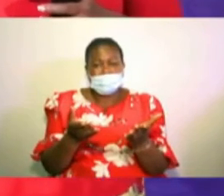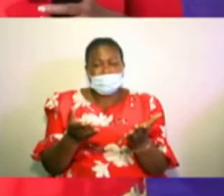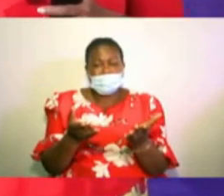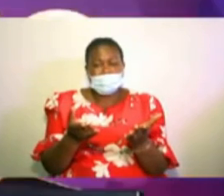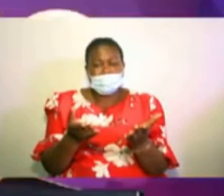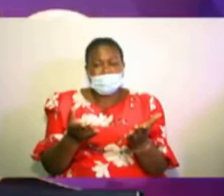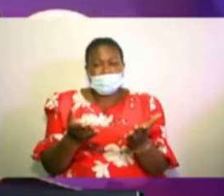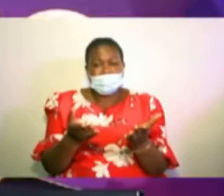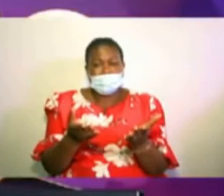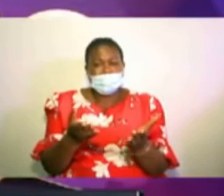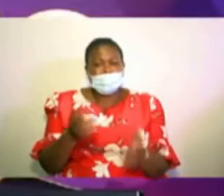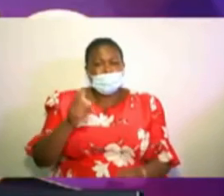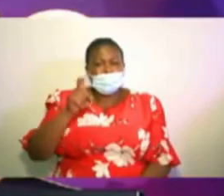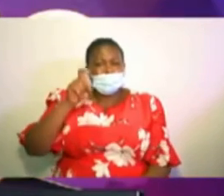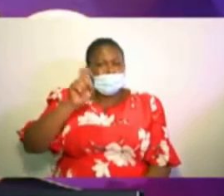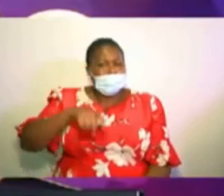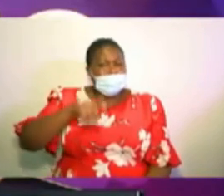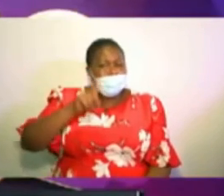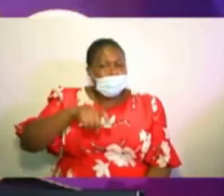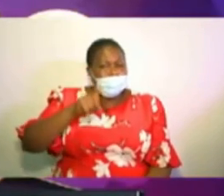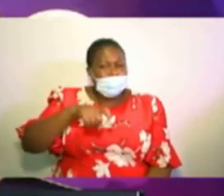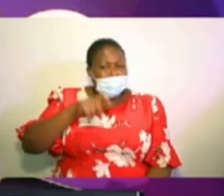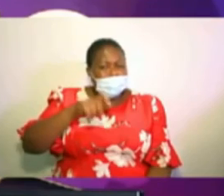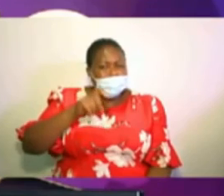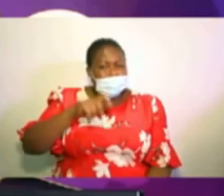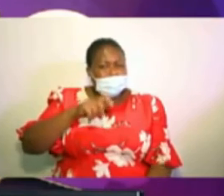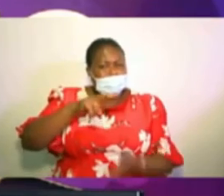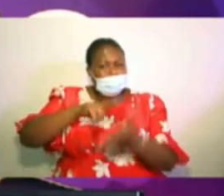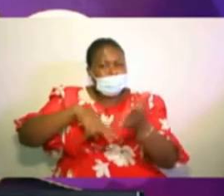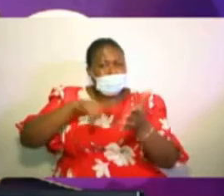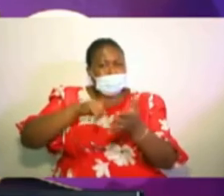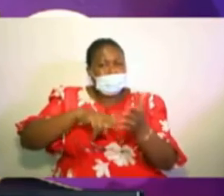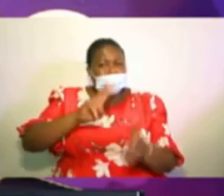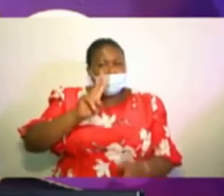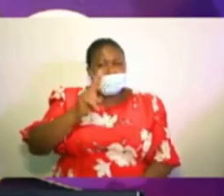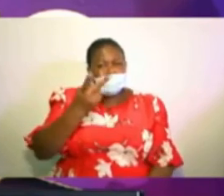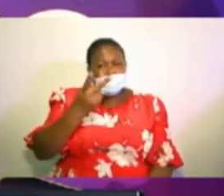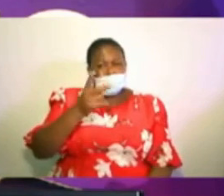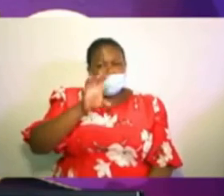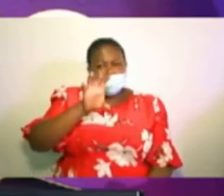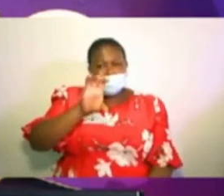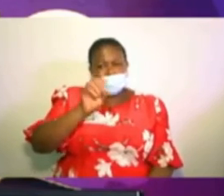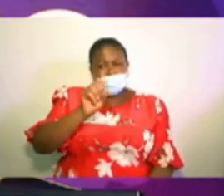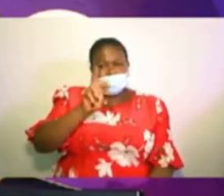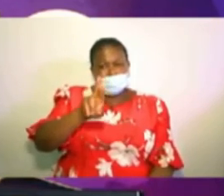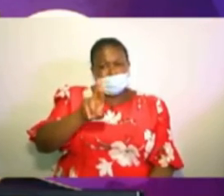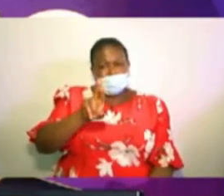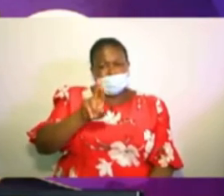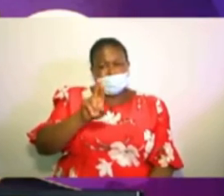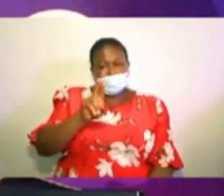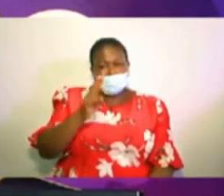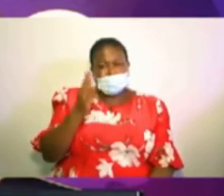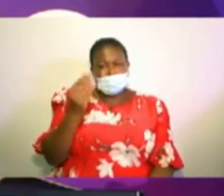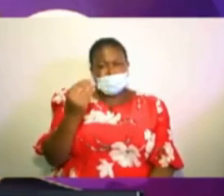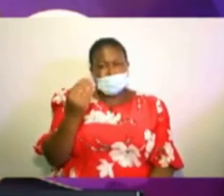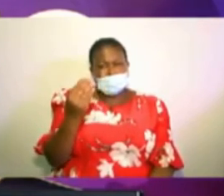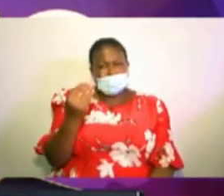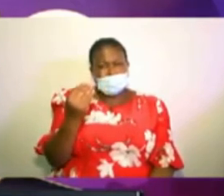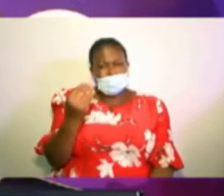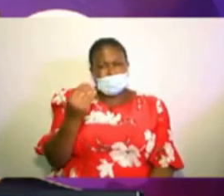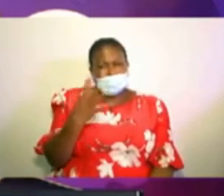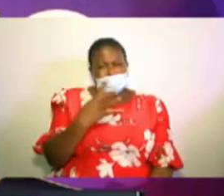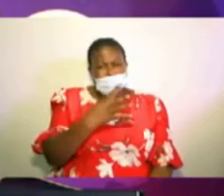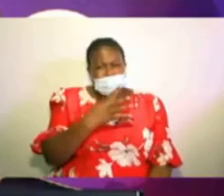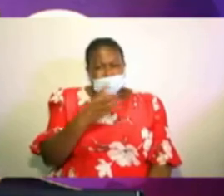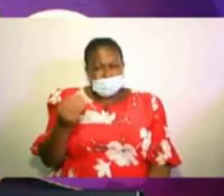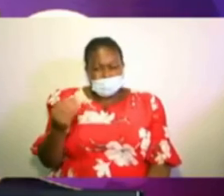to take 2 Corinthians 13:14 out of where it is and put it and